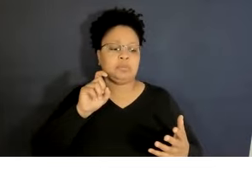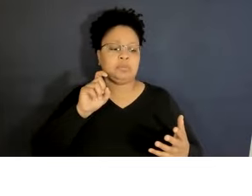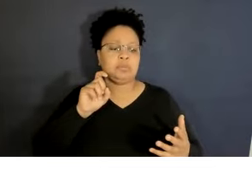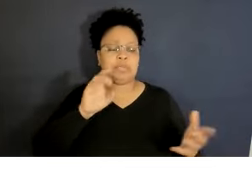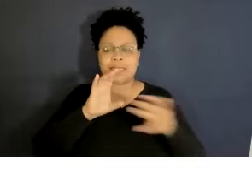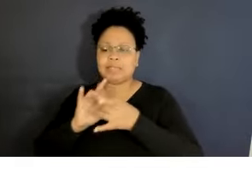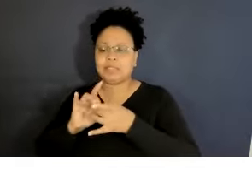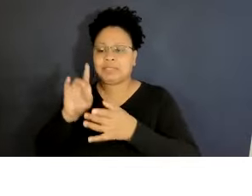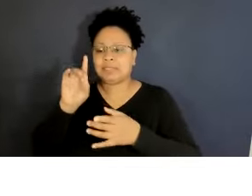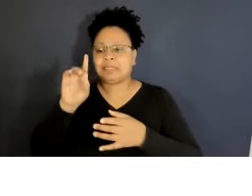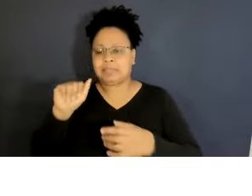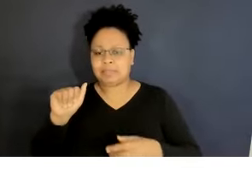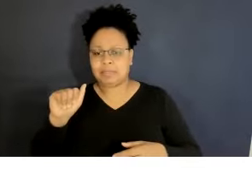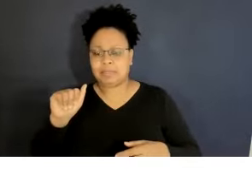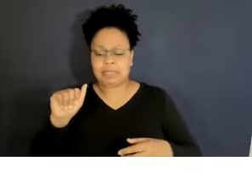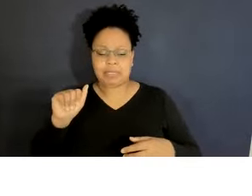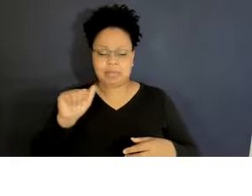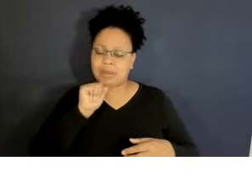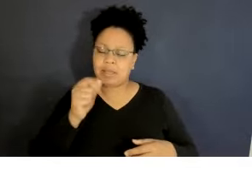we don't think ourselves as